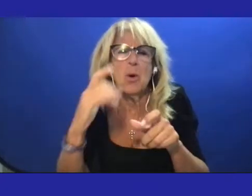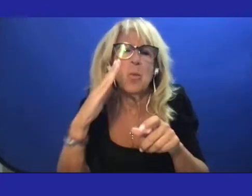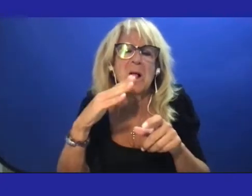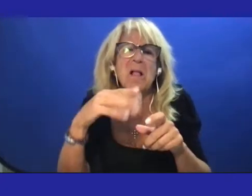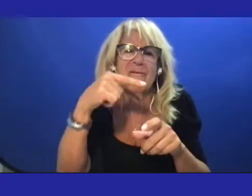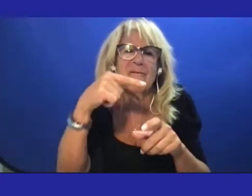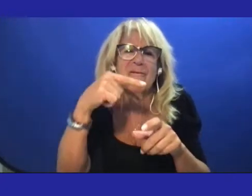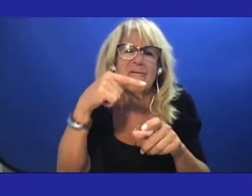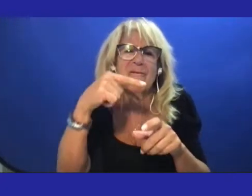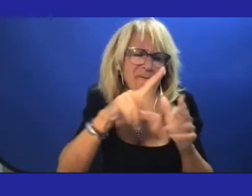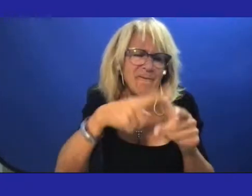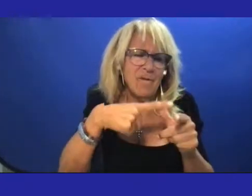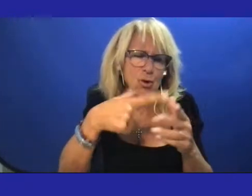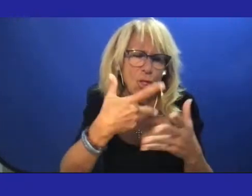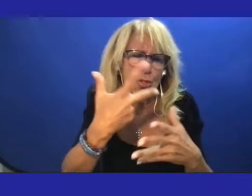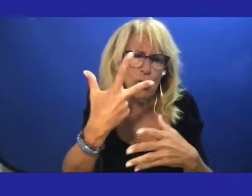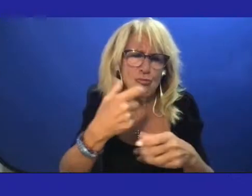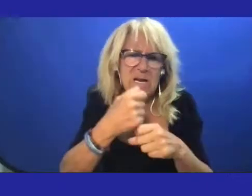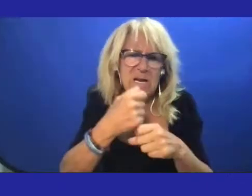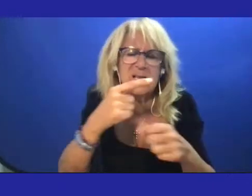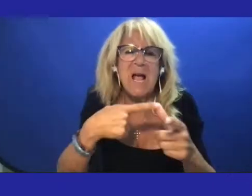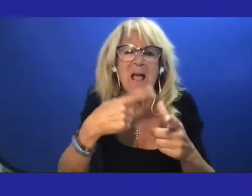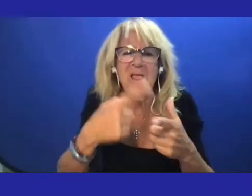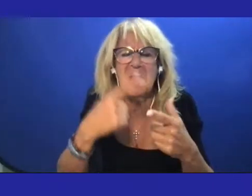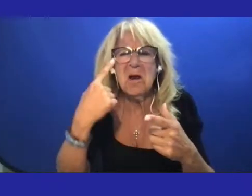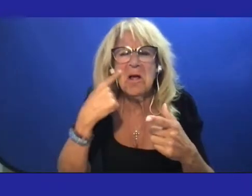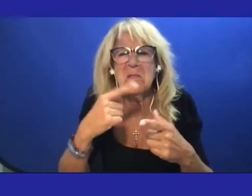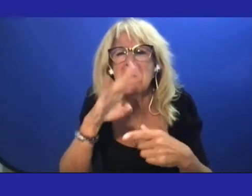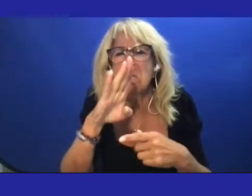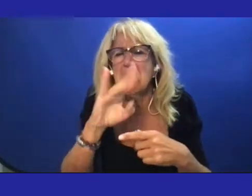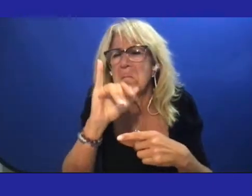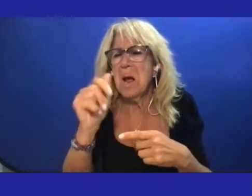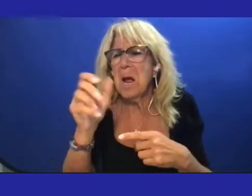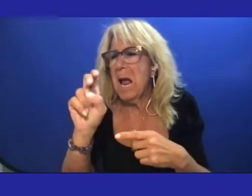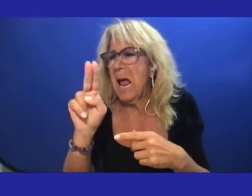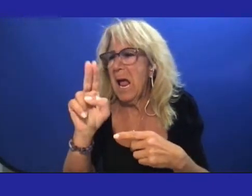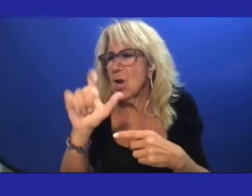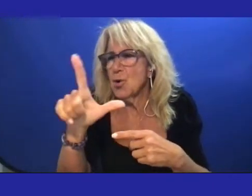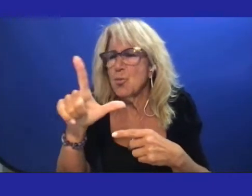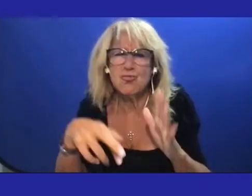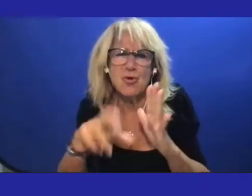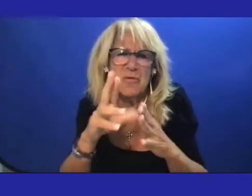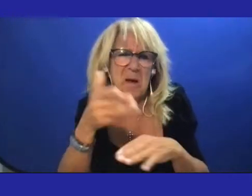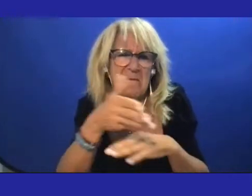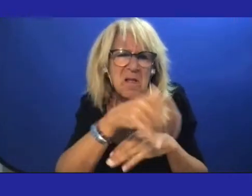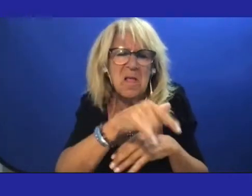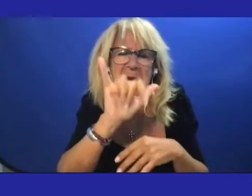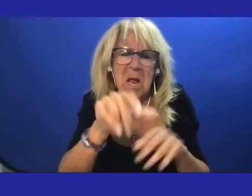think we can move into a biannual review after that. Next slide.